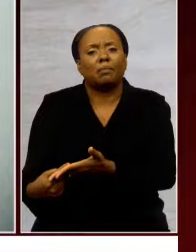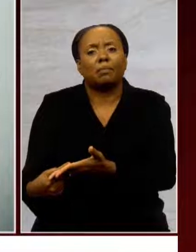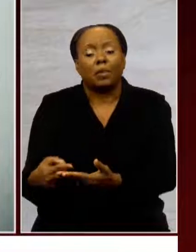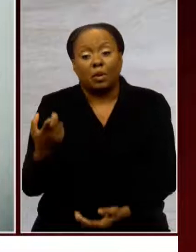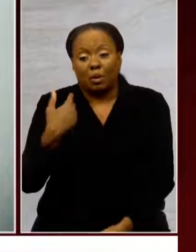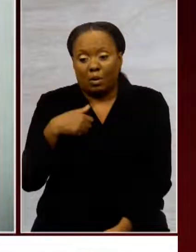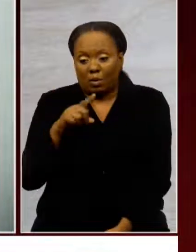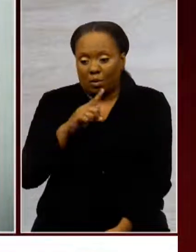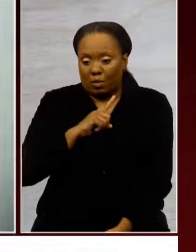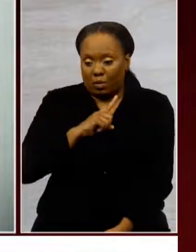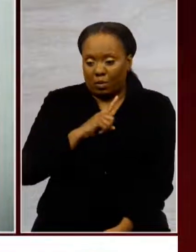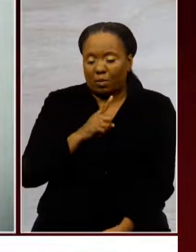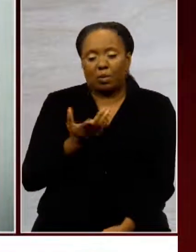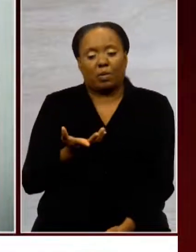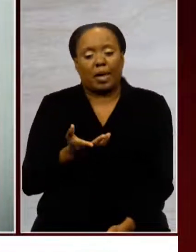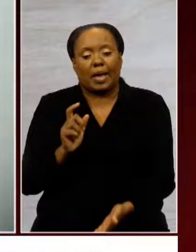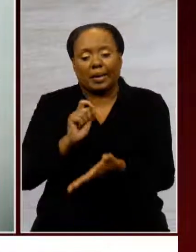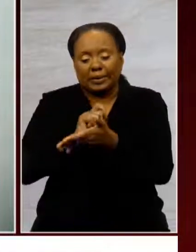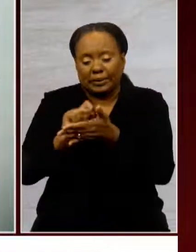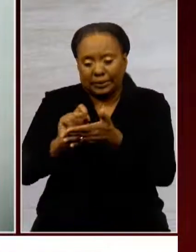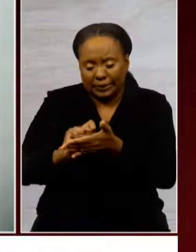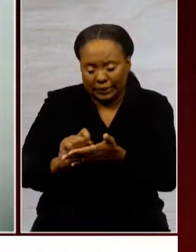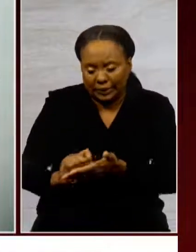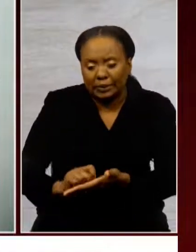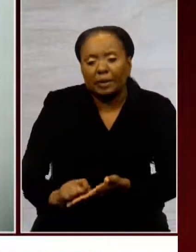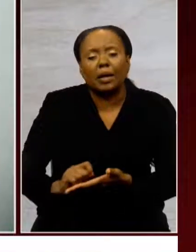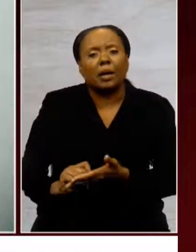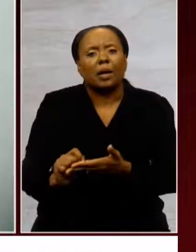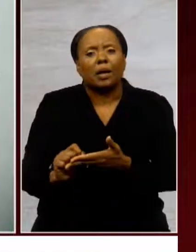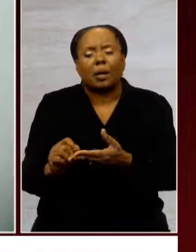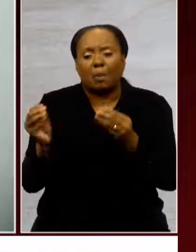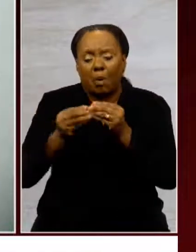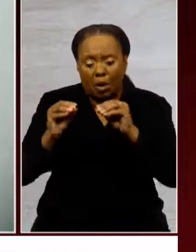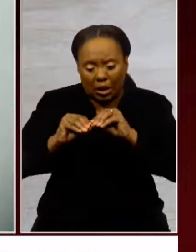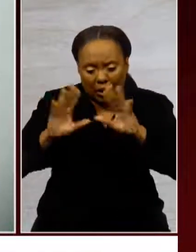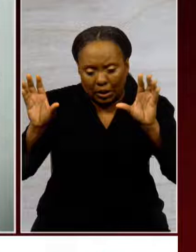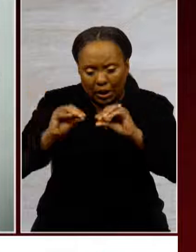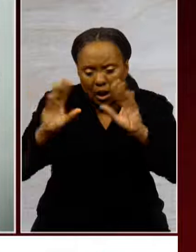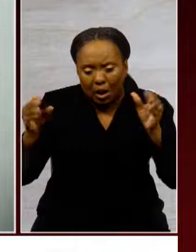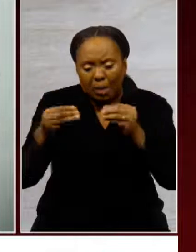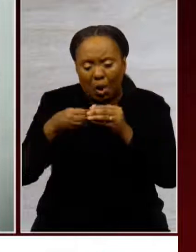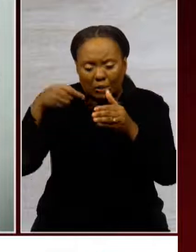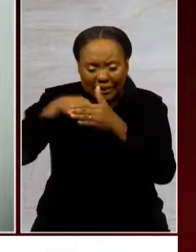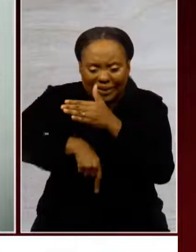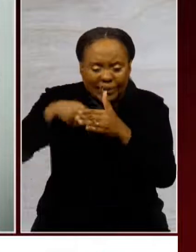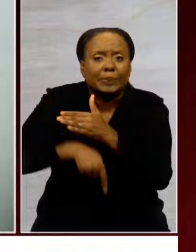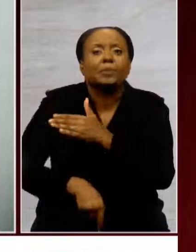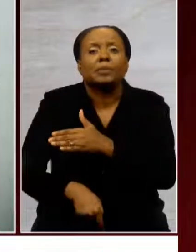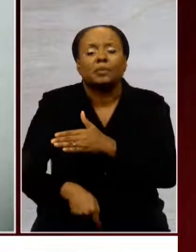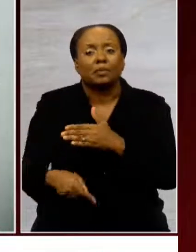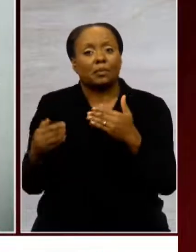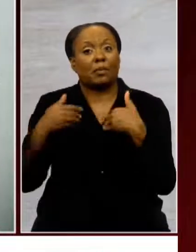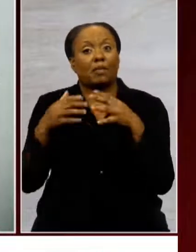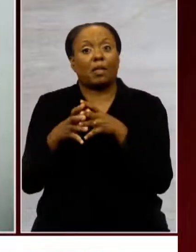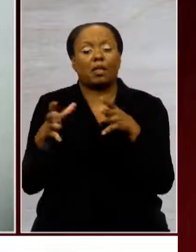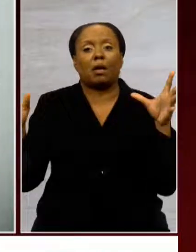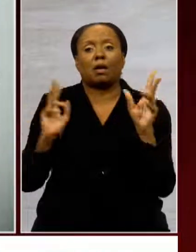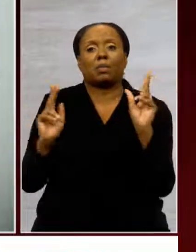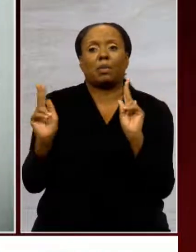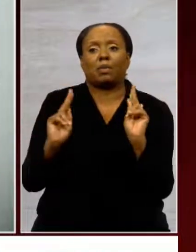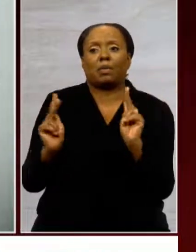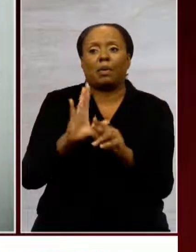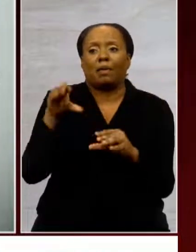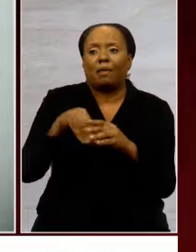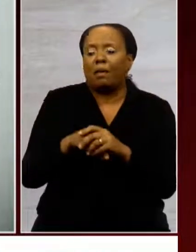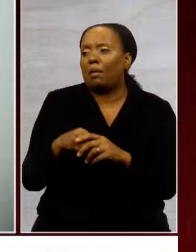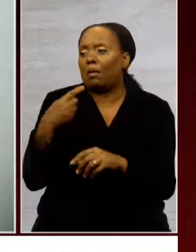were able to put some flesh on some of those bare bones, and it's beginning to look a lot better. So we have a lot of key stakeholders that we've